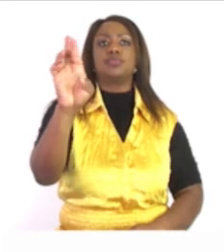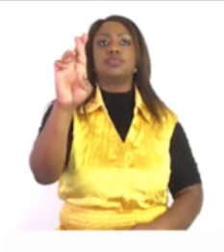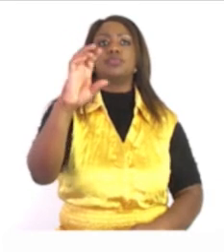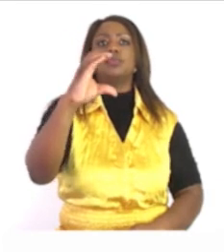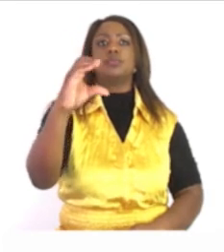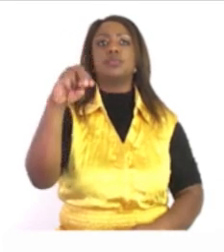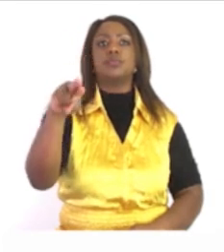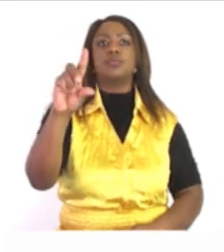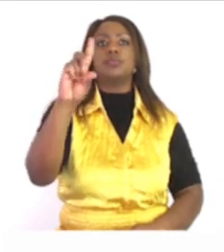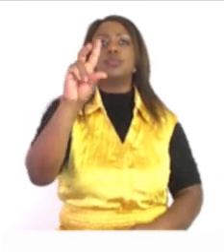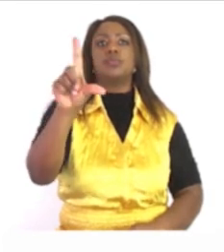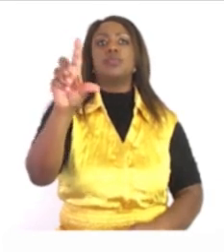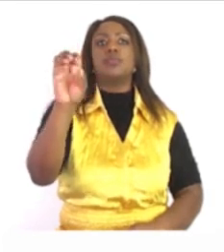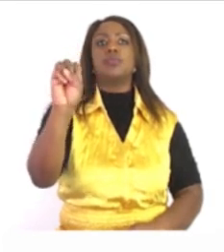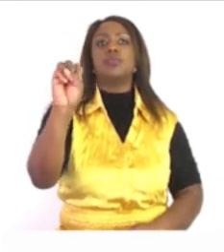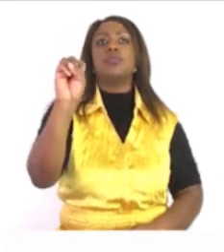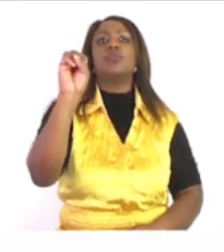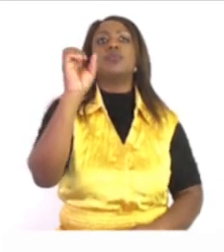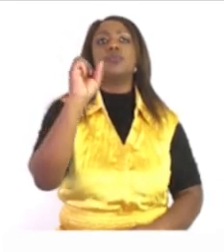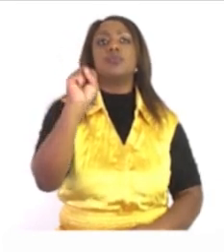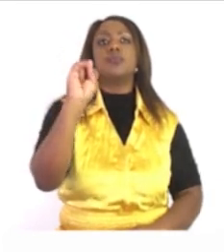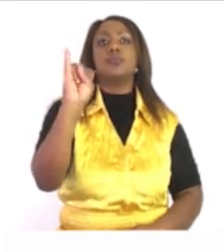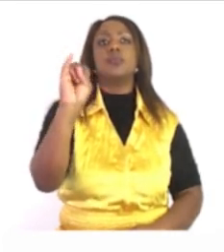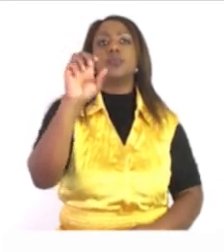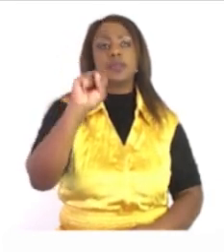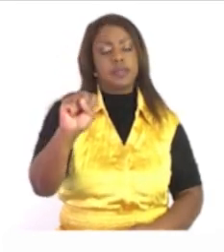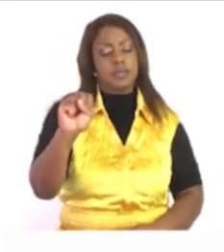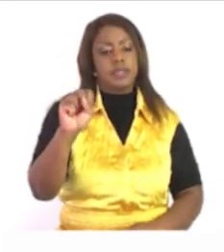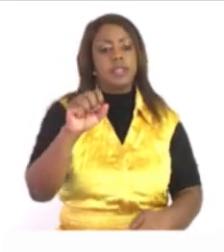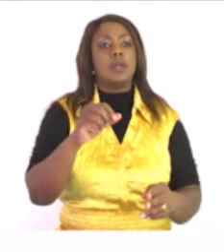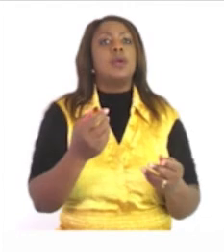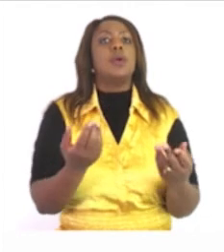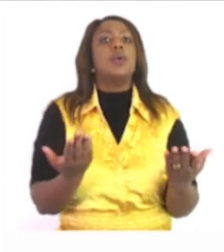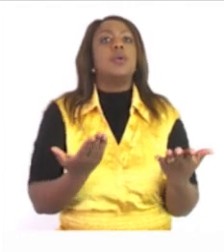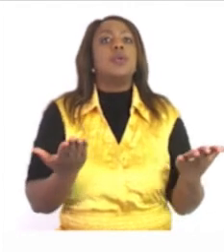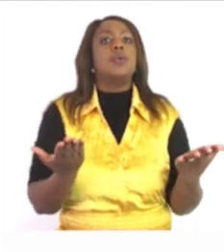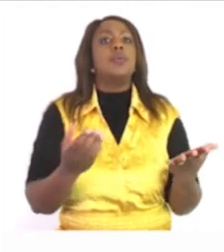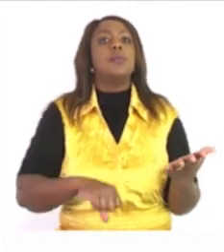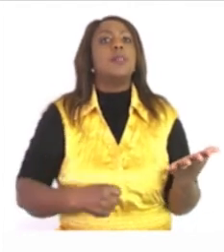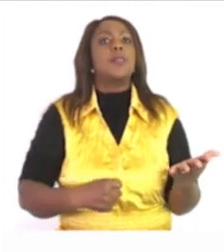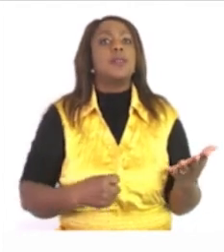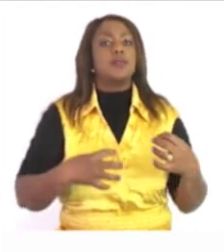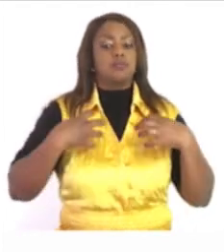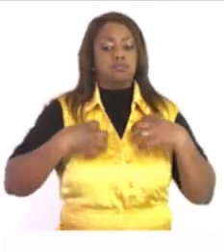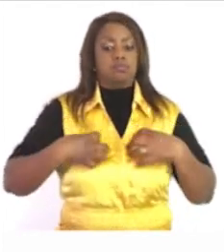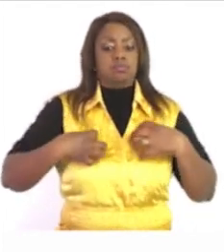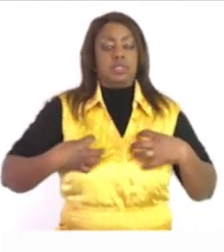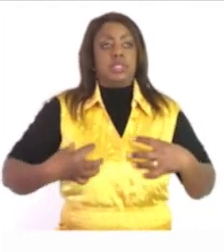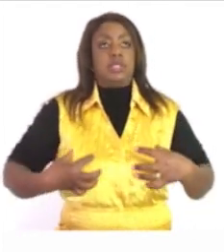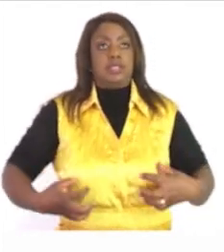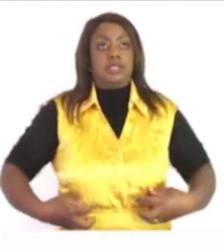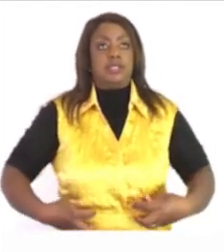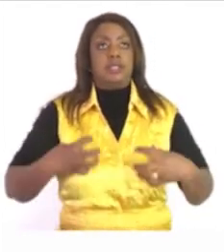wildly spread in Namibia. A lot of people are infected with TB, but TB has